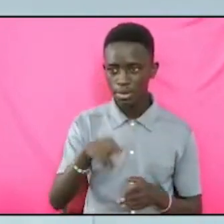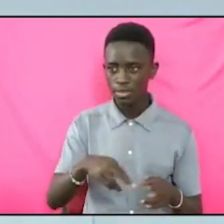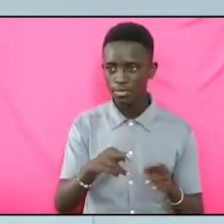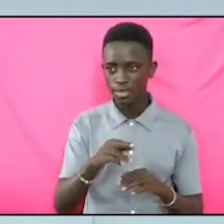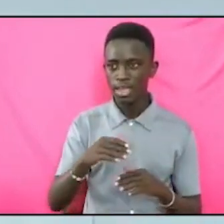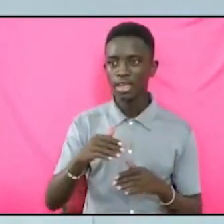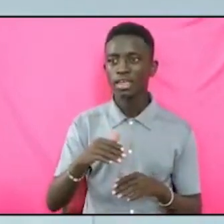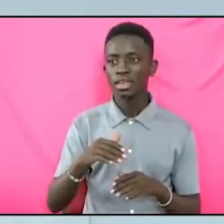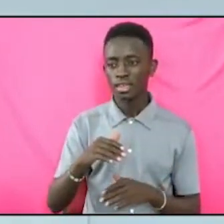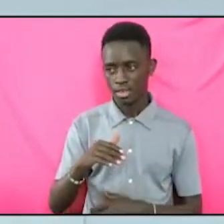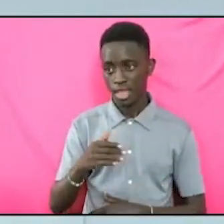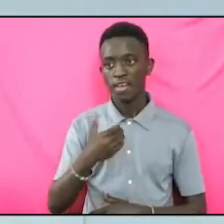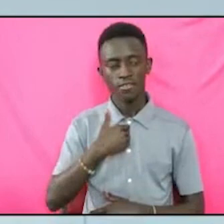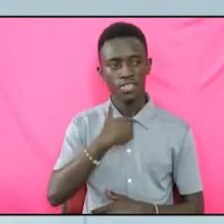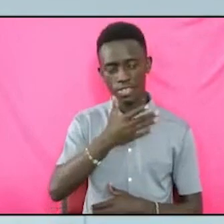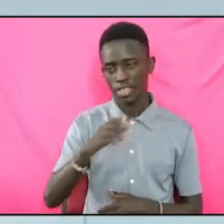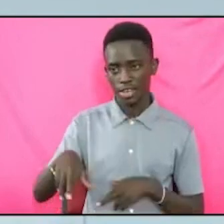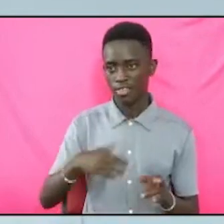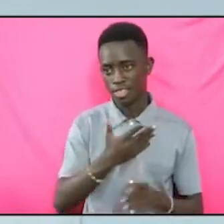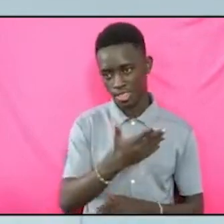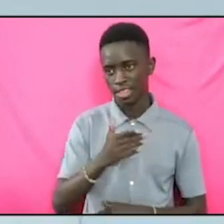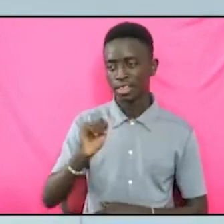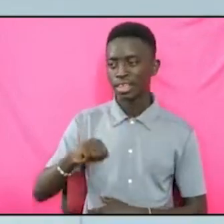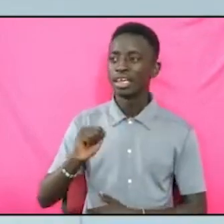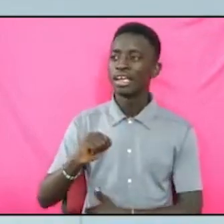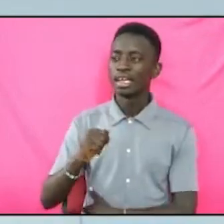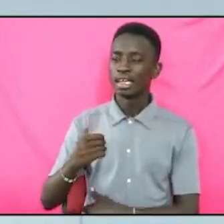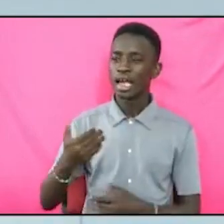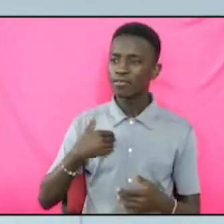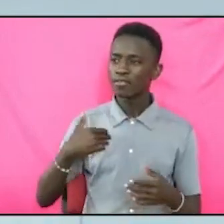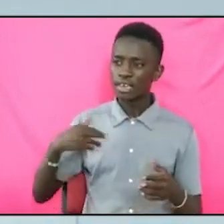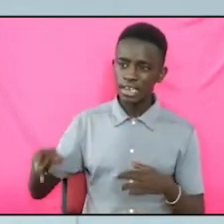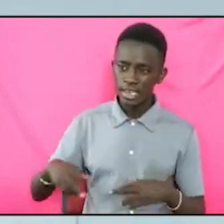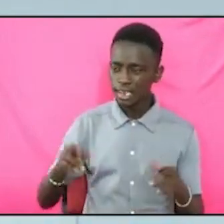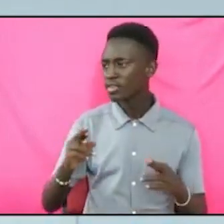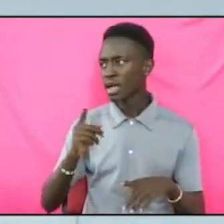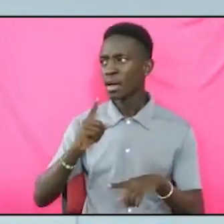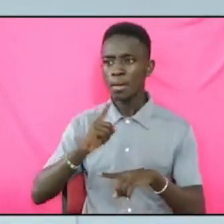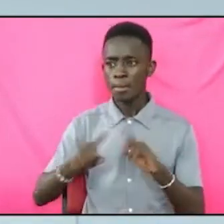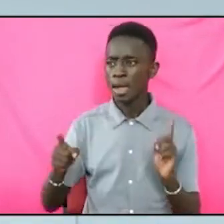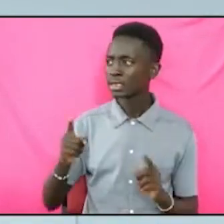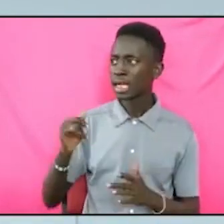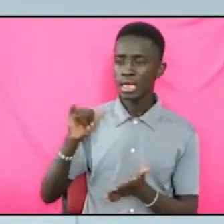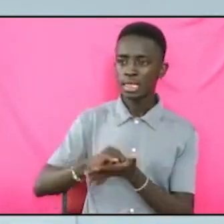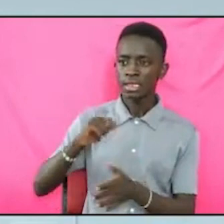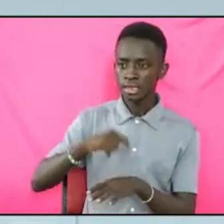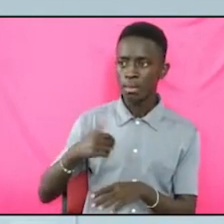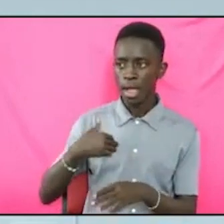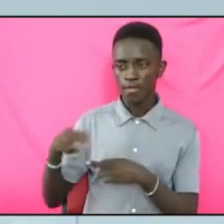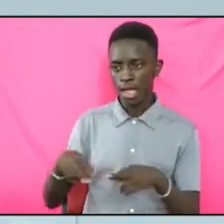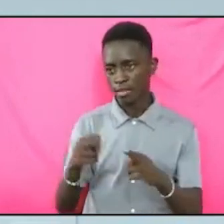and shower, that was a big concern to him. He says, we have better rivers at home, not here. And so in verse 1, we